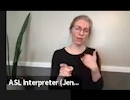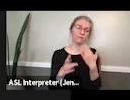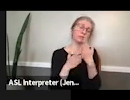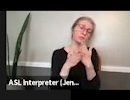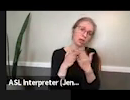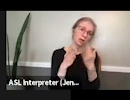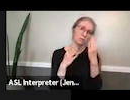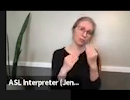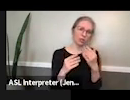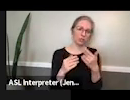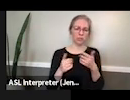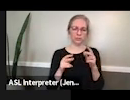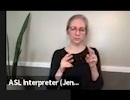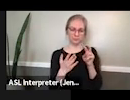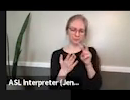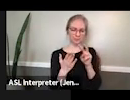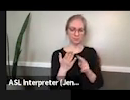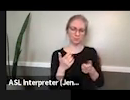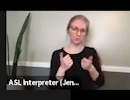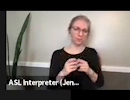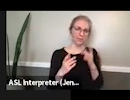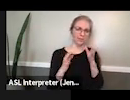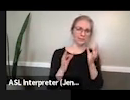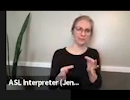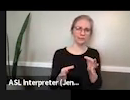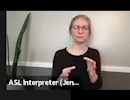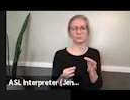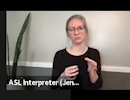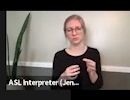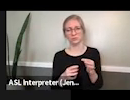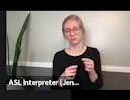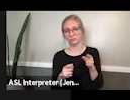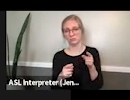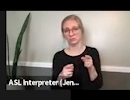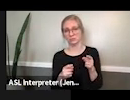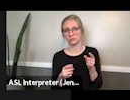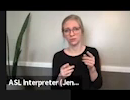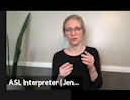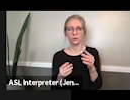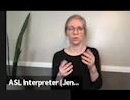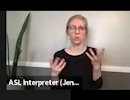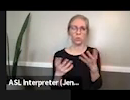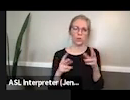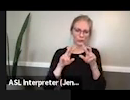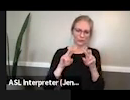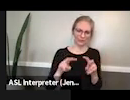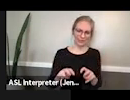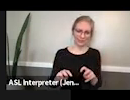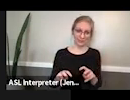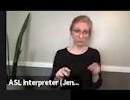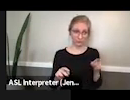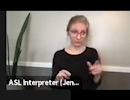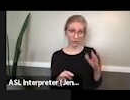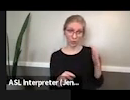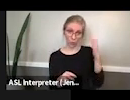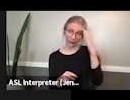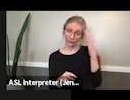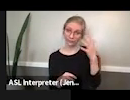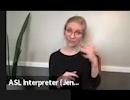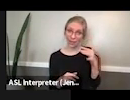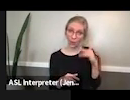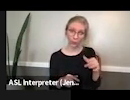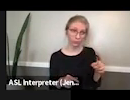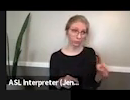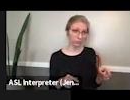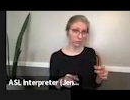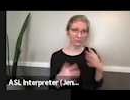to decide and get more. It gives you things to look at in terms how a child is aware of sound, or is sound meaningful, or